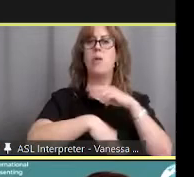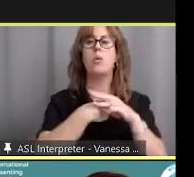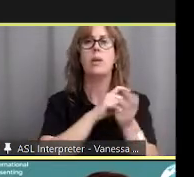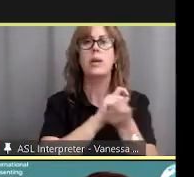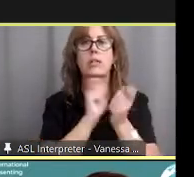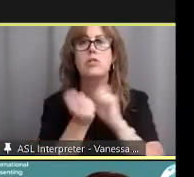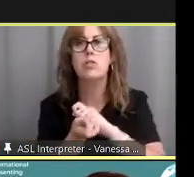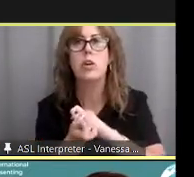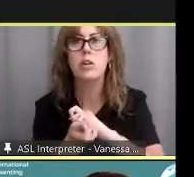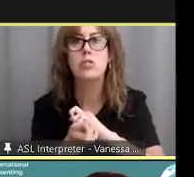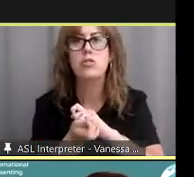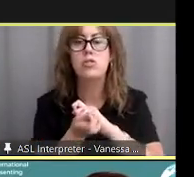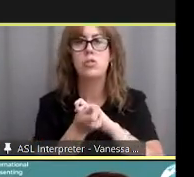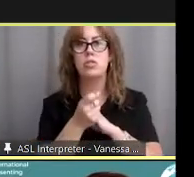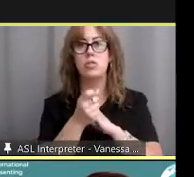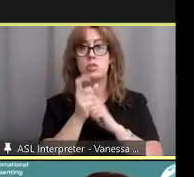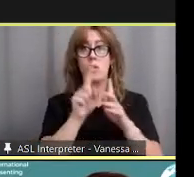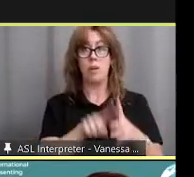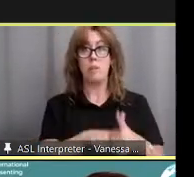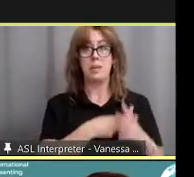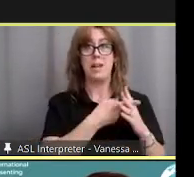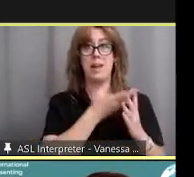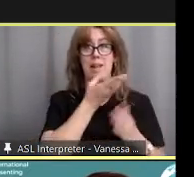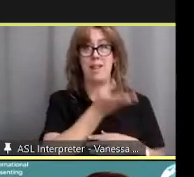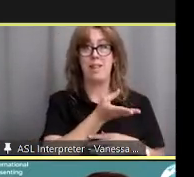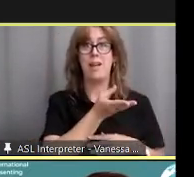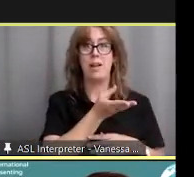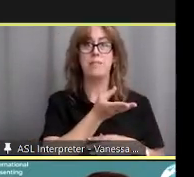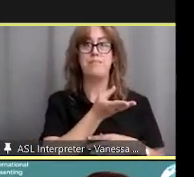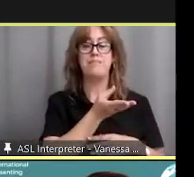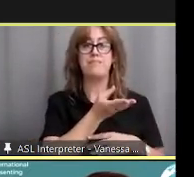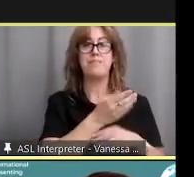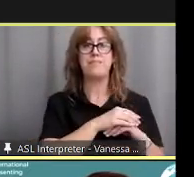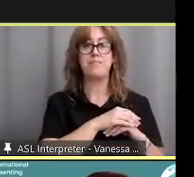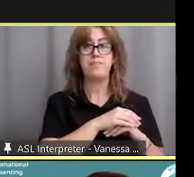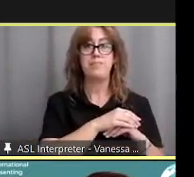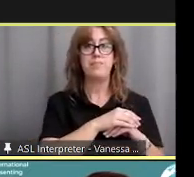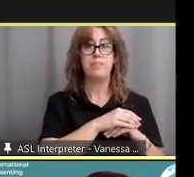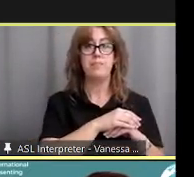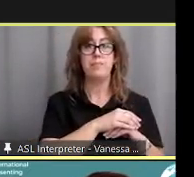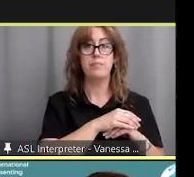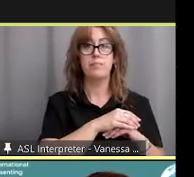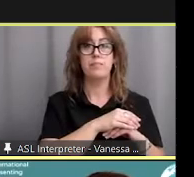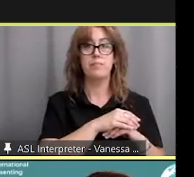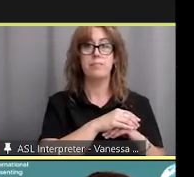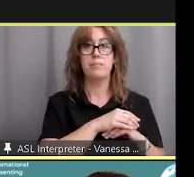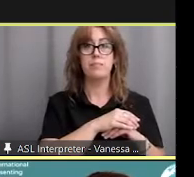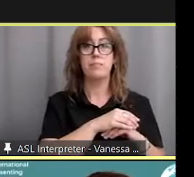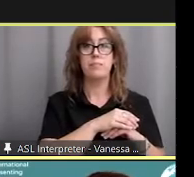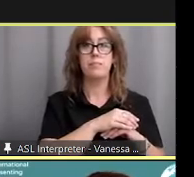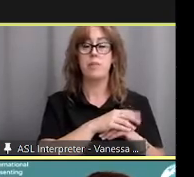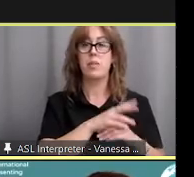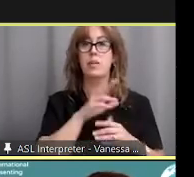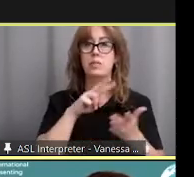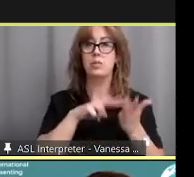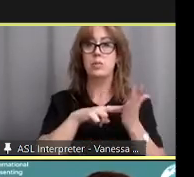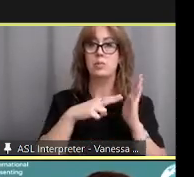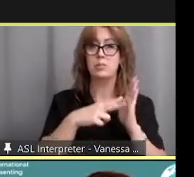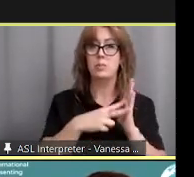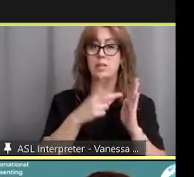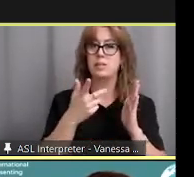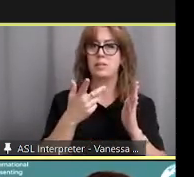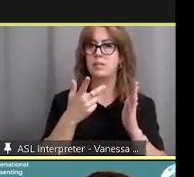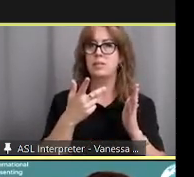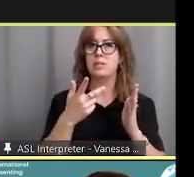if I can do something at that level, I trust that I'm not alone who thinks